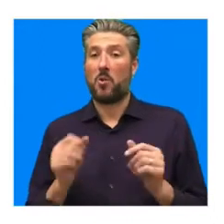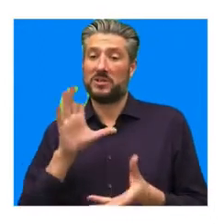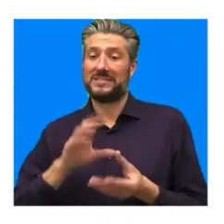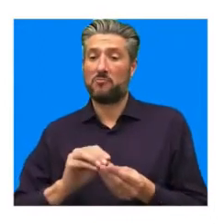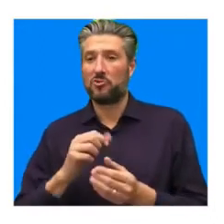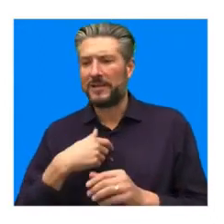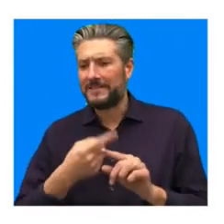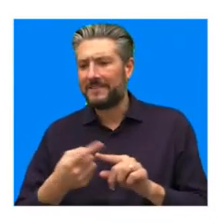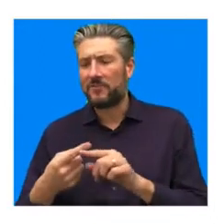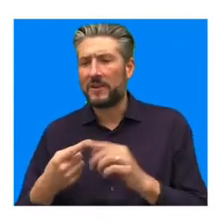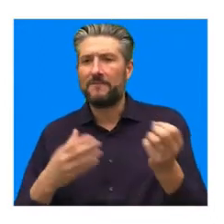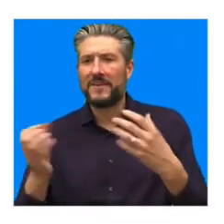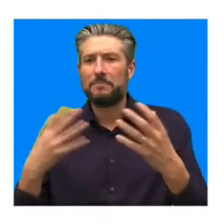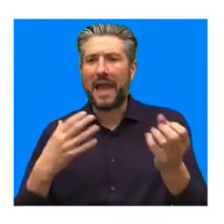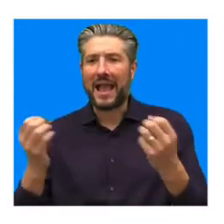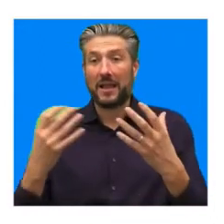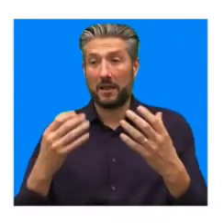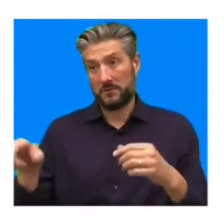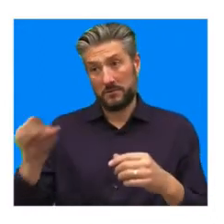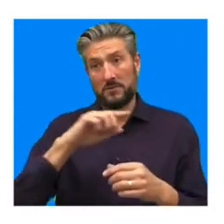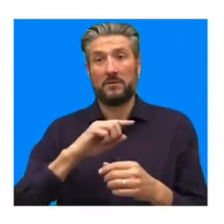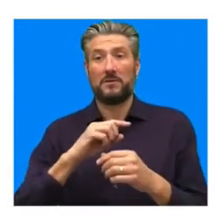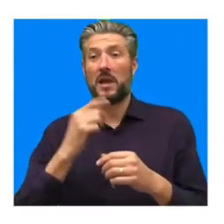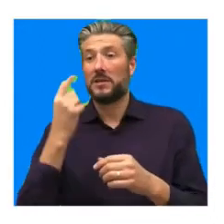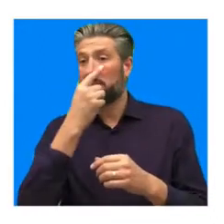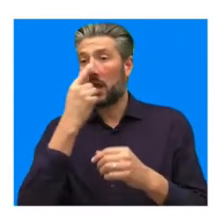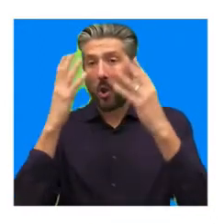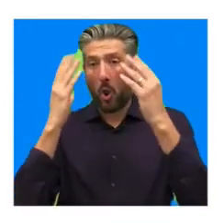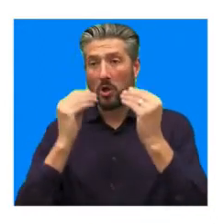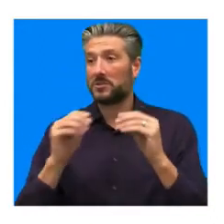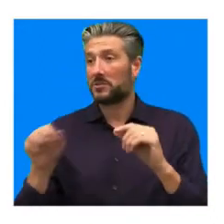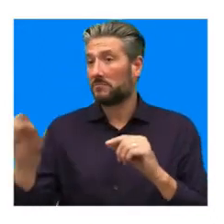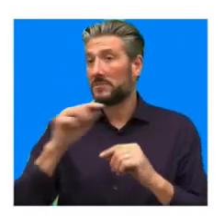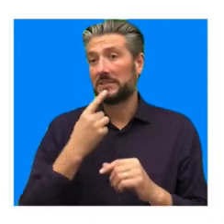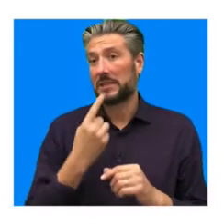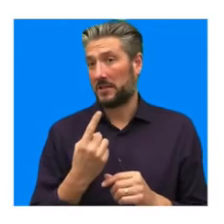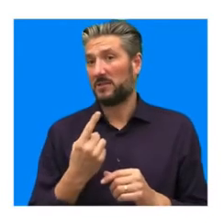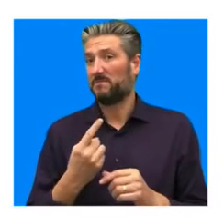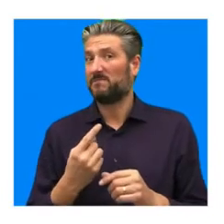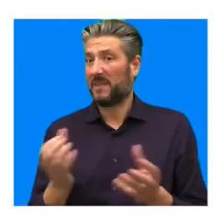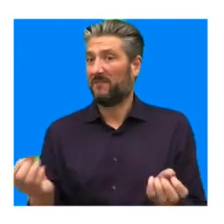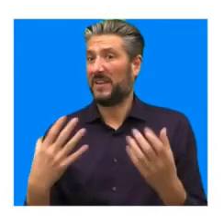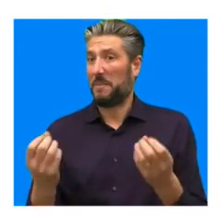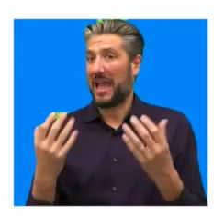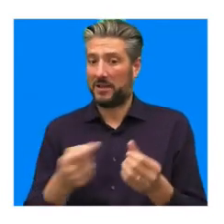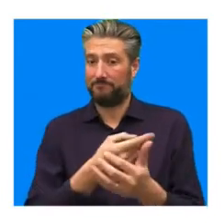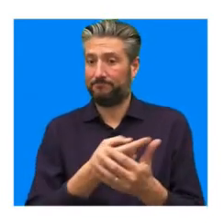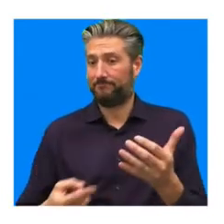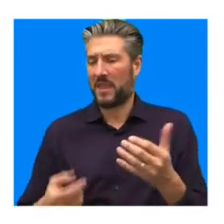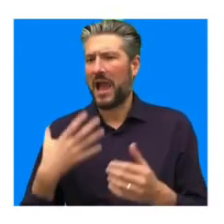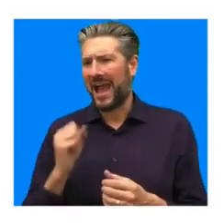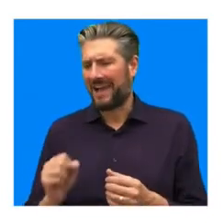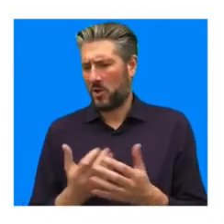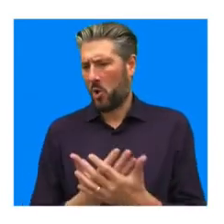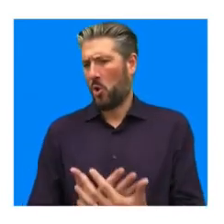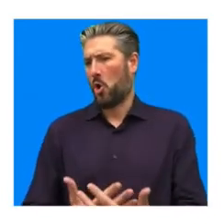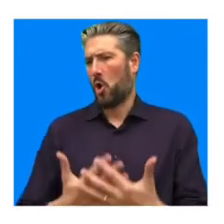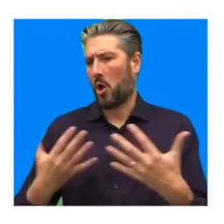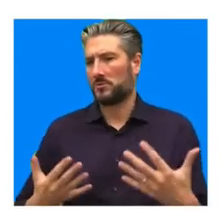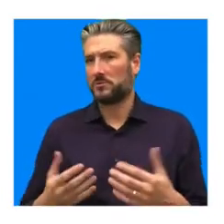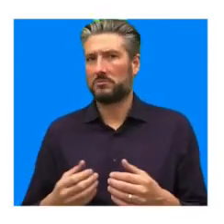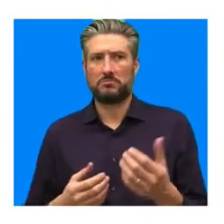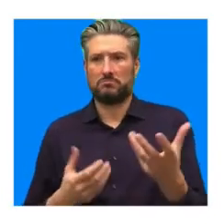viewers with sight loss since the lockdown started. And there has been a lot, I mean, way more than any other year, I've been told by colleagues on the front